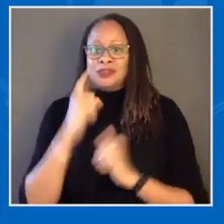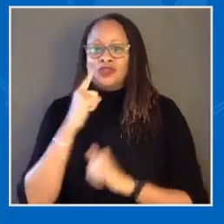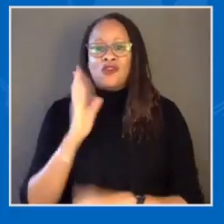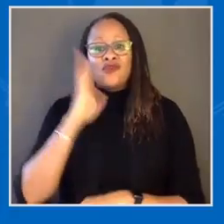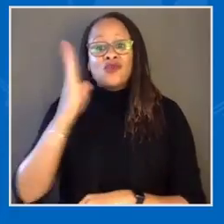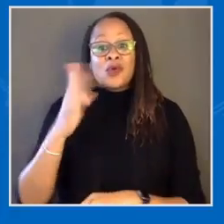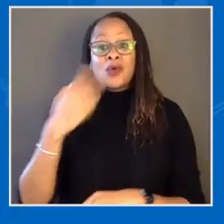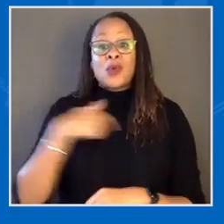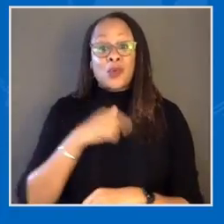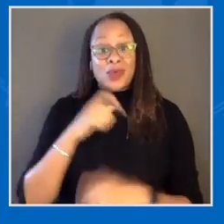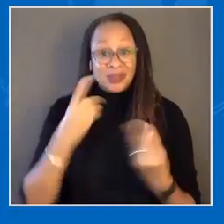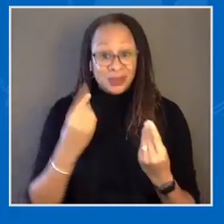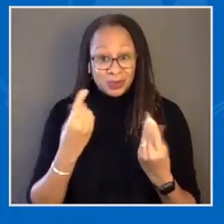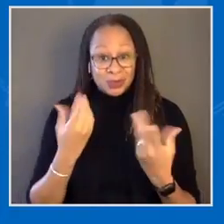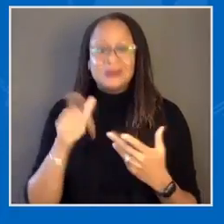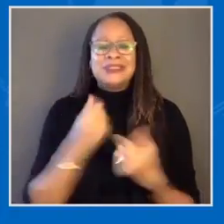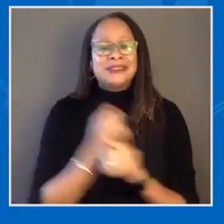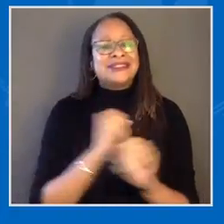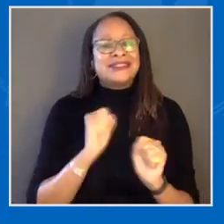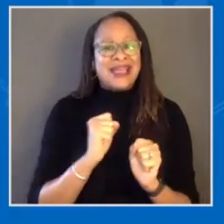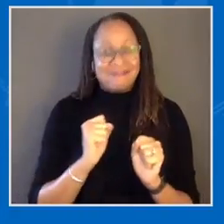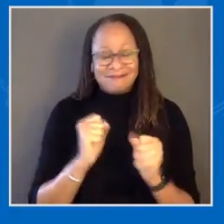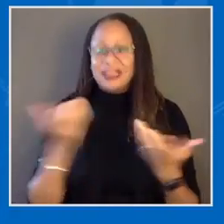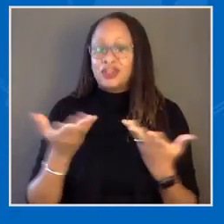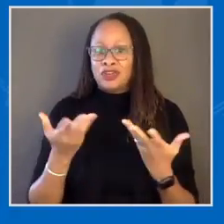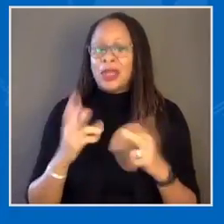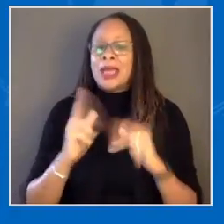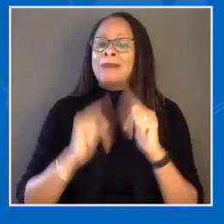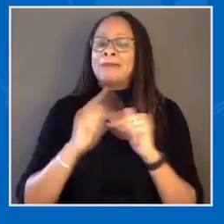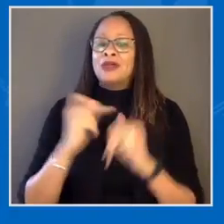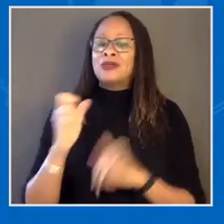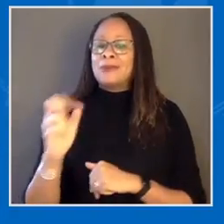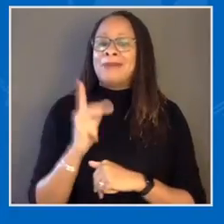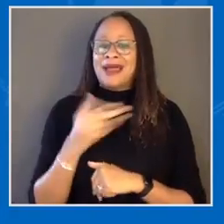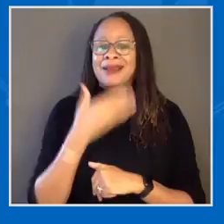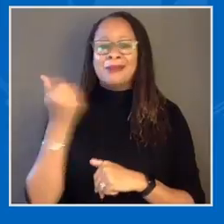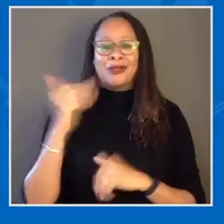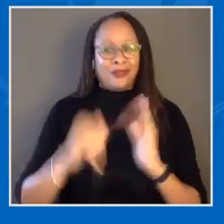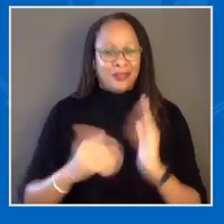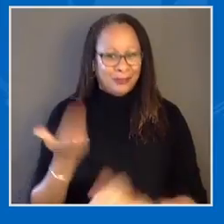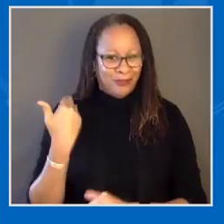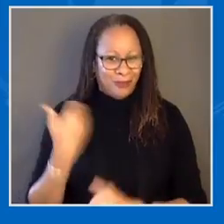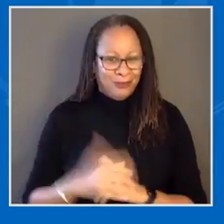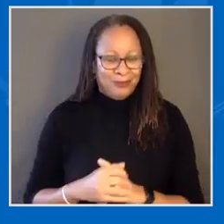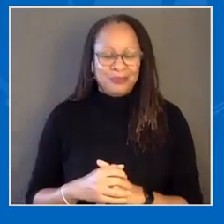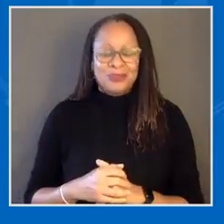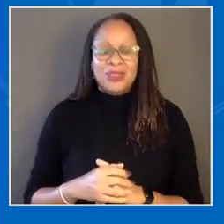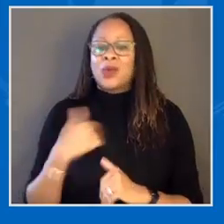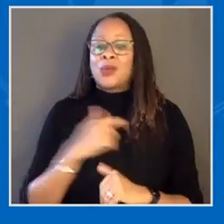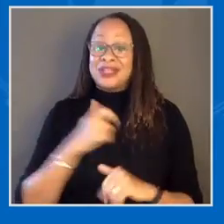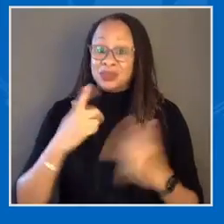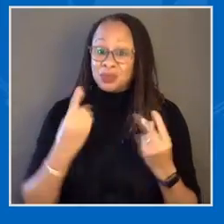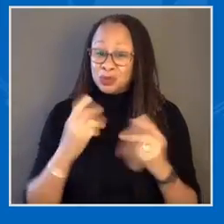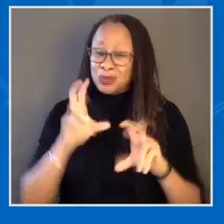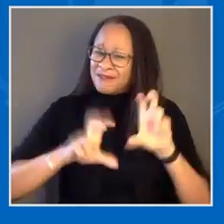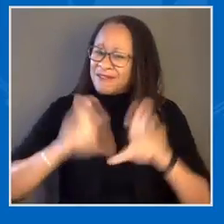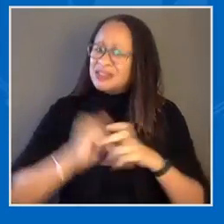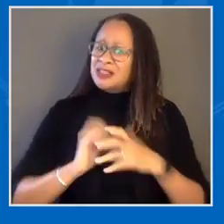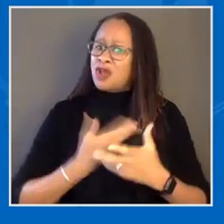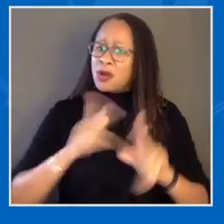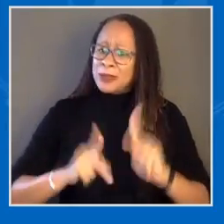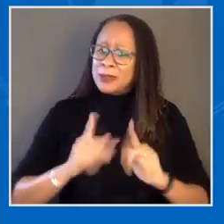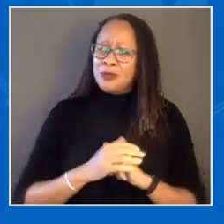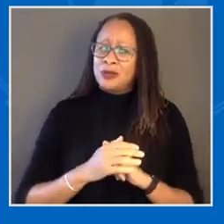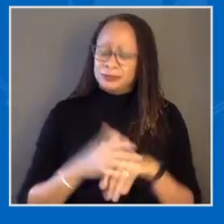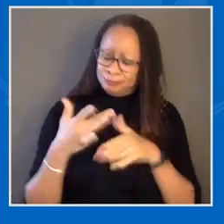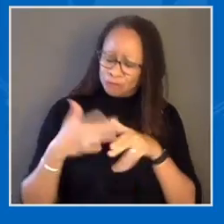keep us safe and secure and build back better than ever. We need to invest in our people, sharpen our